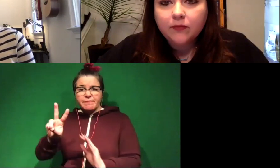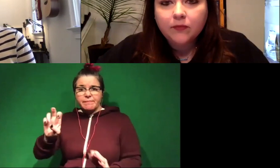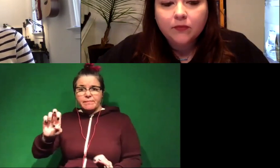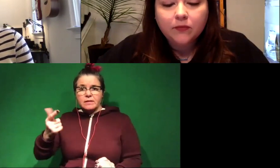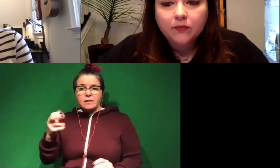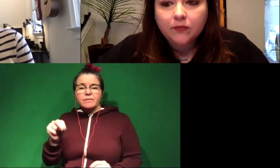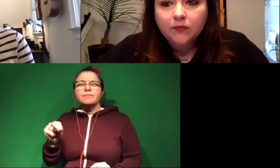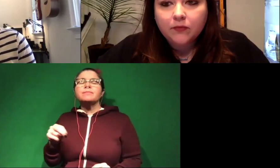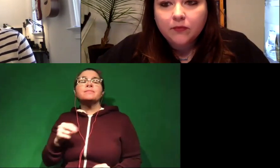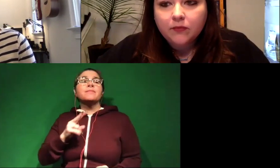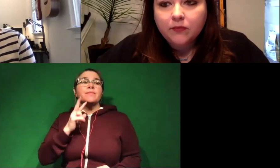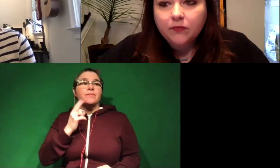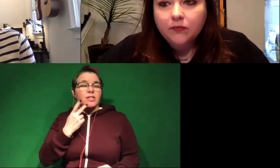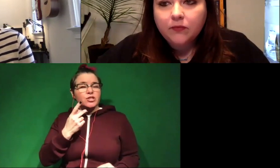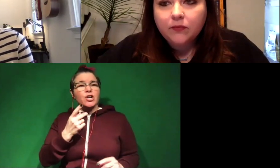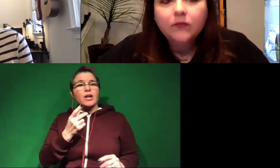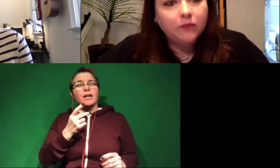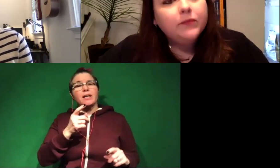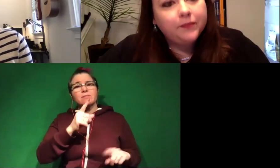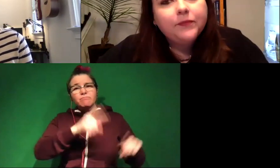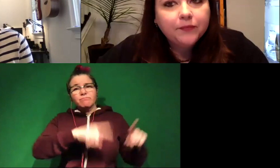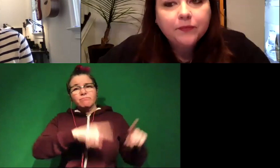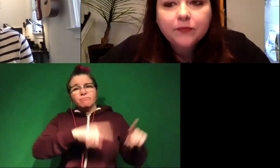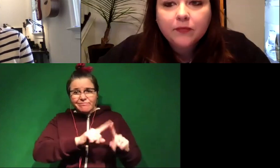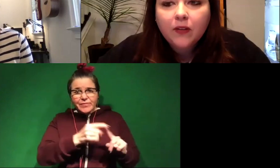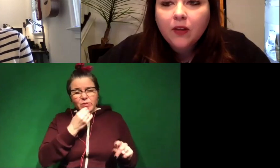Vegetarians and people who eat all foods are a little bit harder to distinguish, but.